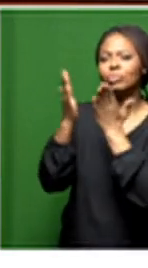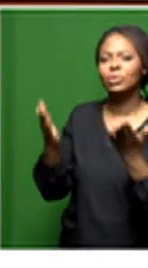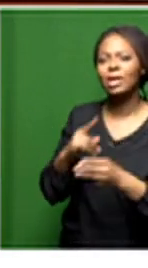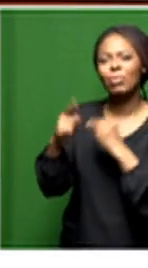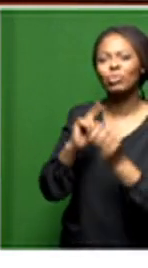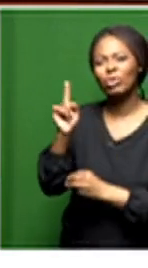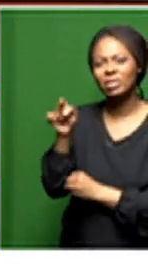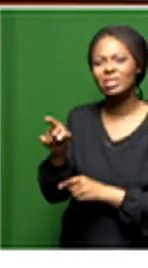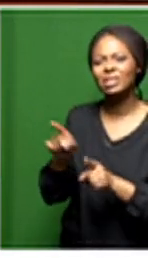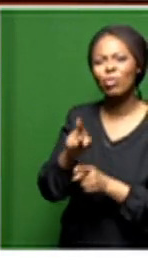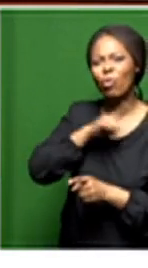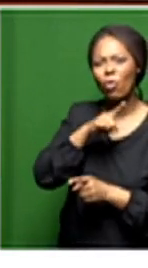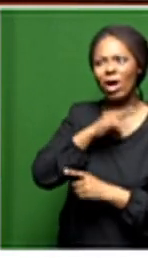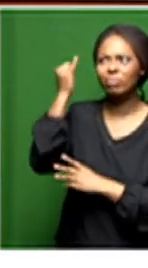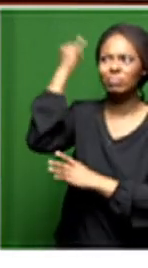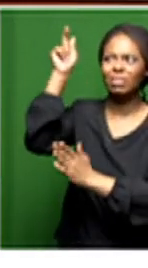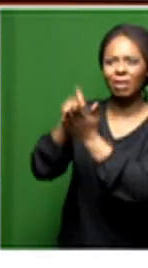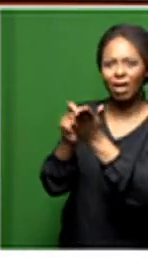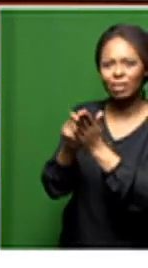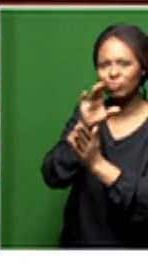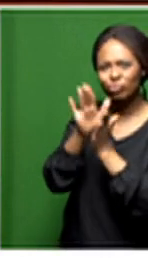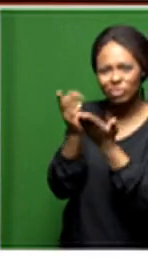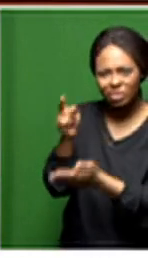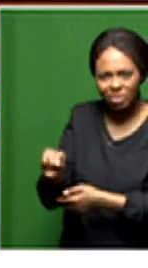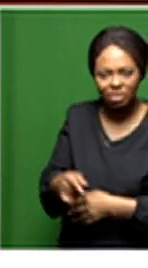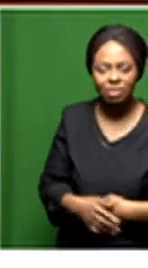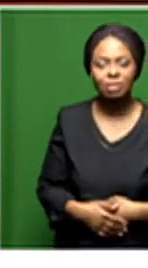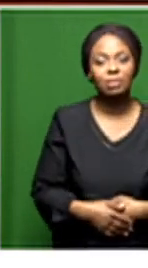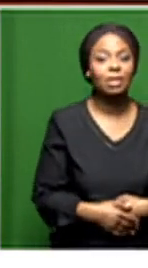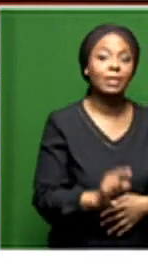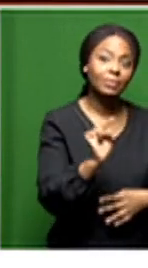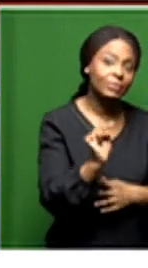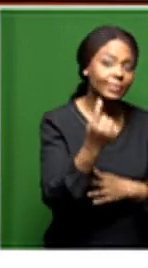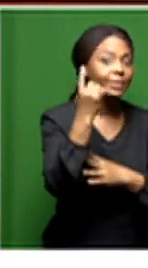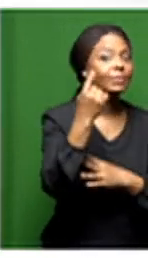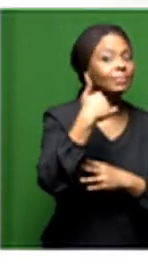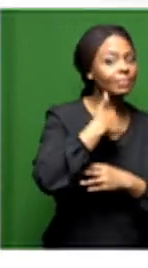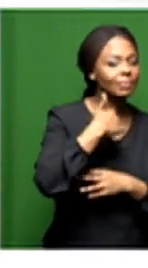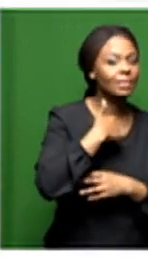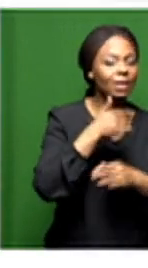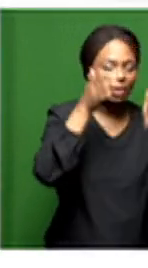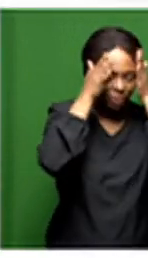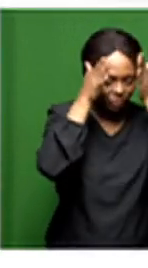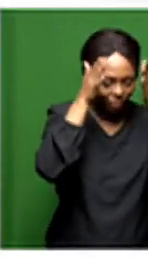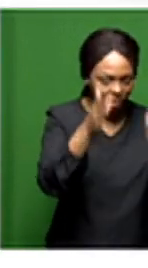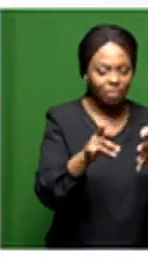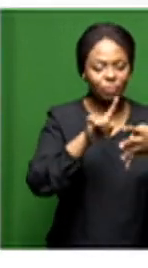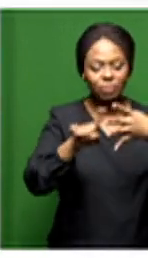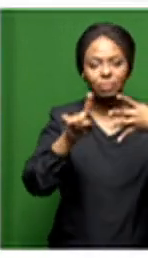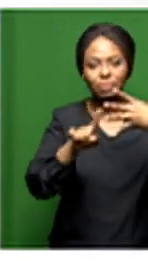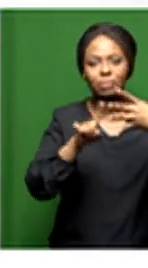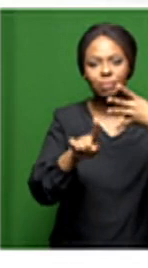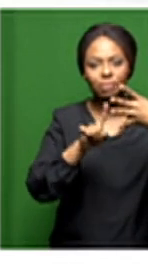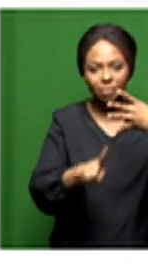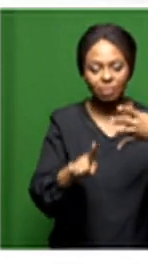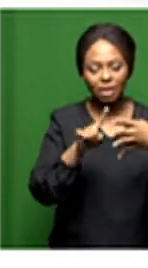what influenced you to write it. Well, first of all, I focus on 4 dimensions in the book. I start